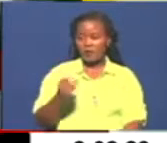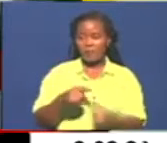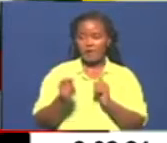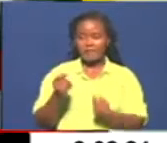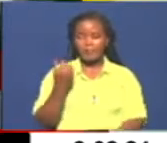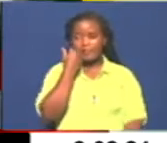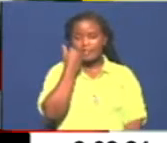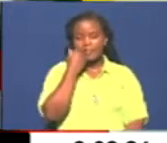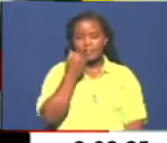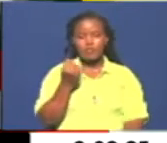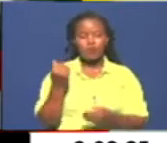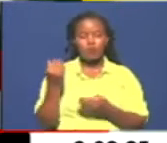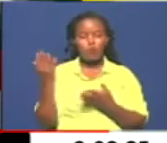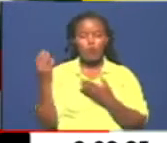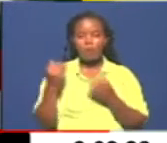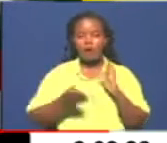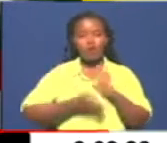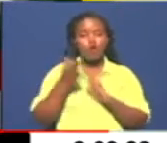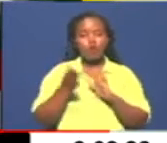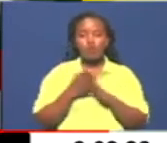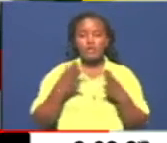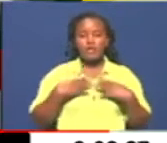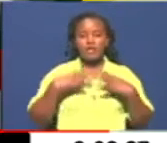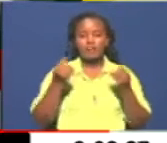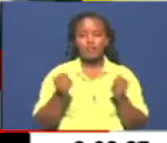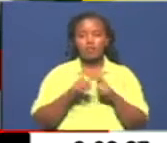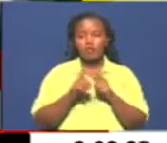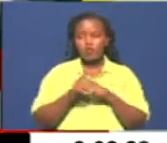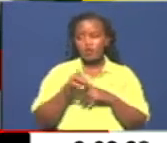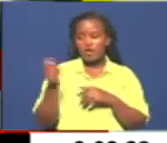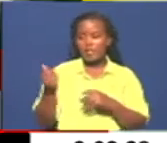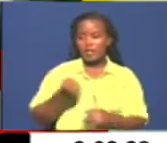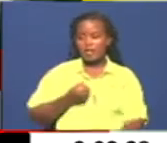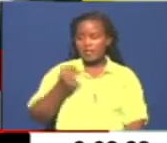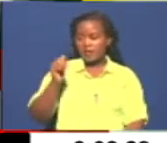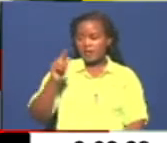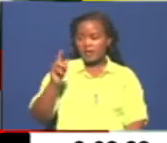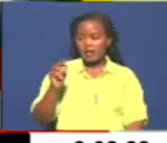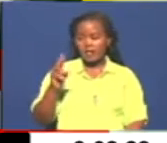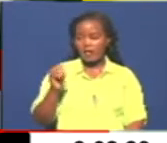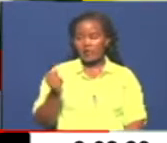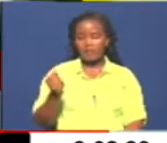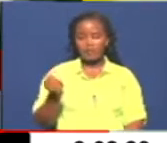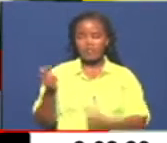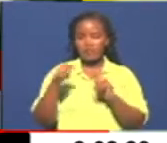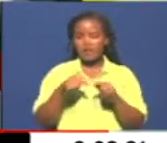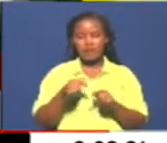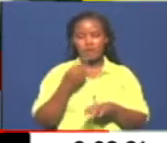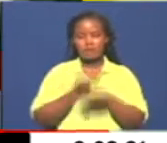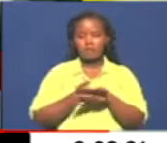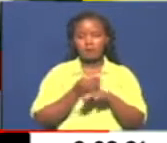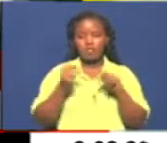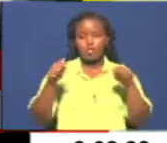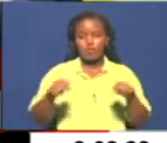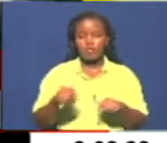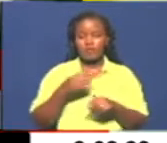quick recovery. And Shiksha Arora, who could not make it today because of unavoidable circumstances. So for today, I'll be your captain,